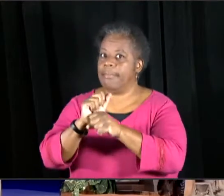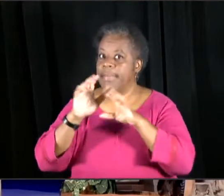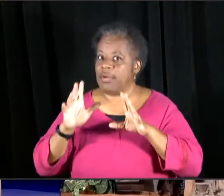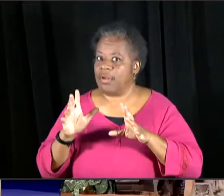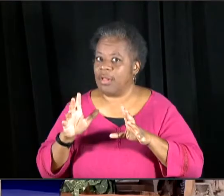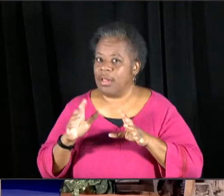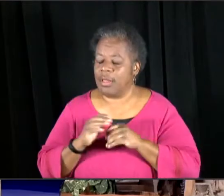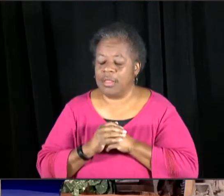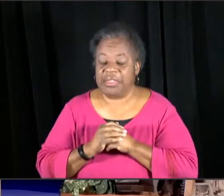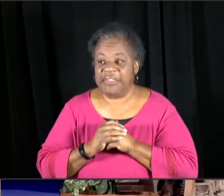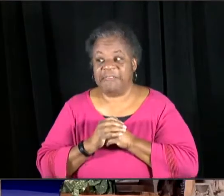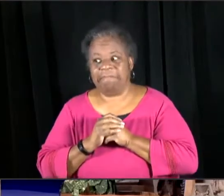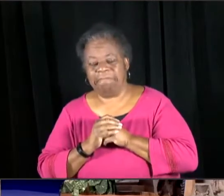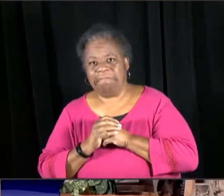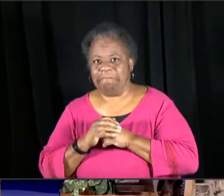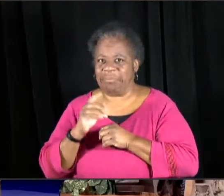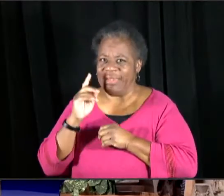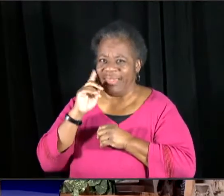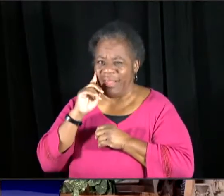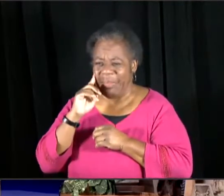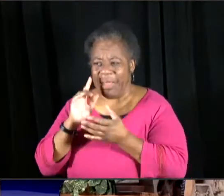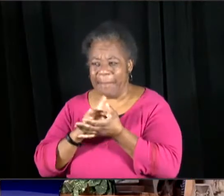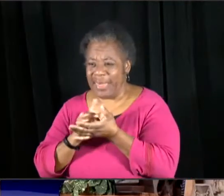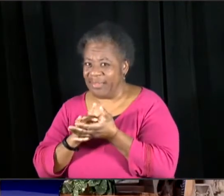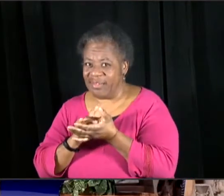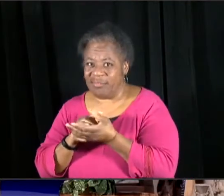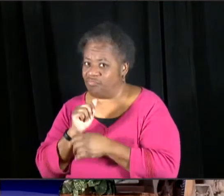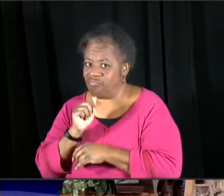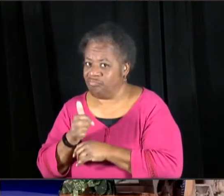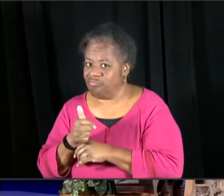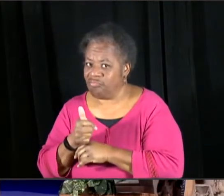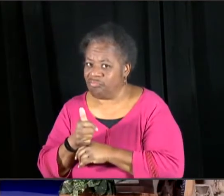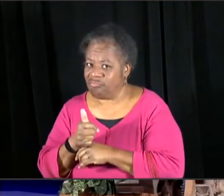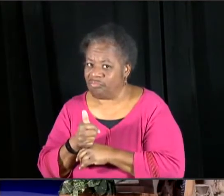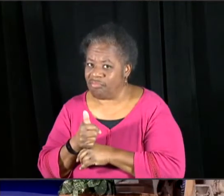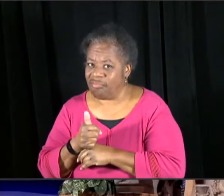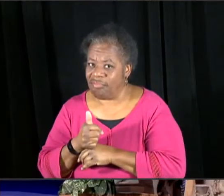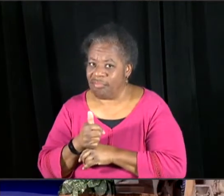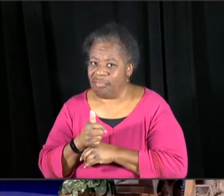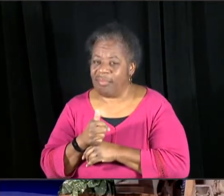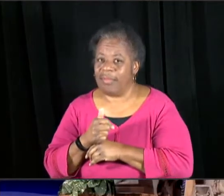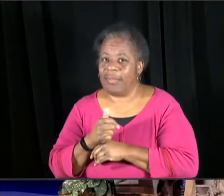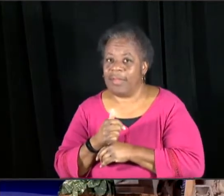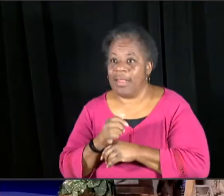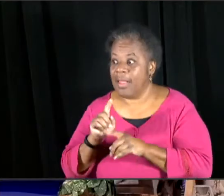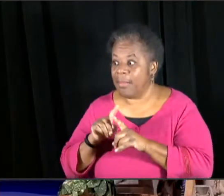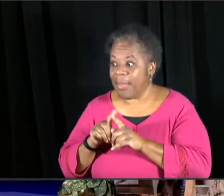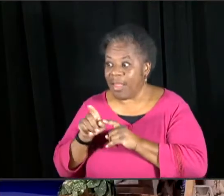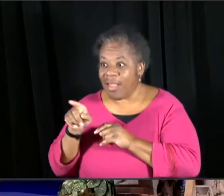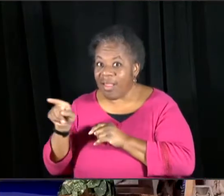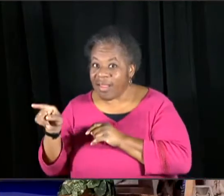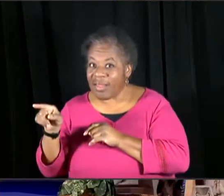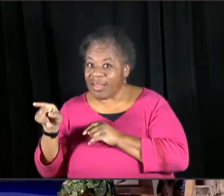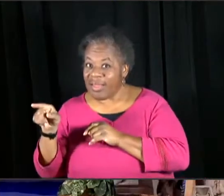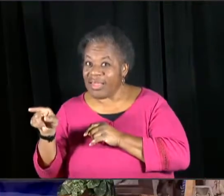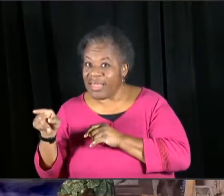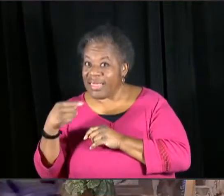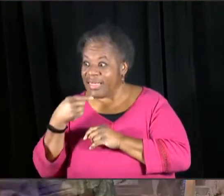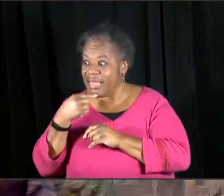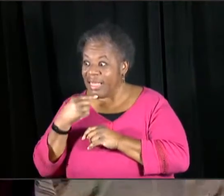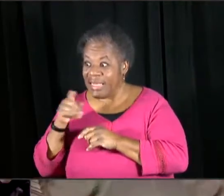It didn't sound like medicine to me. But the man didn't style himself as a doctor. He was a